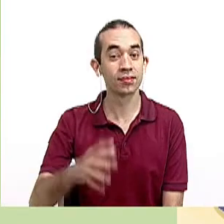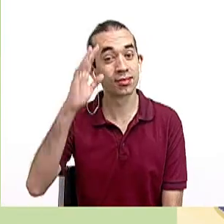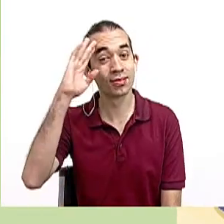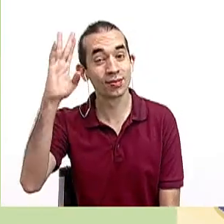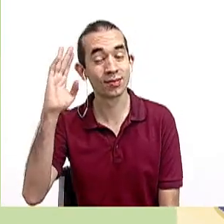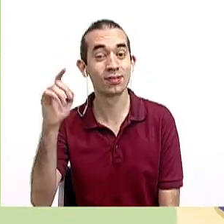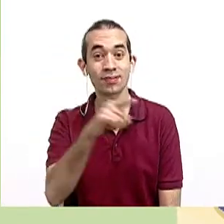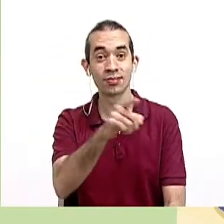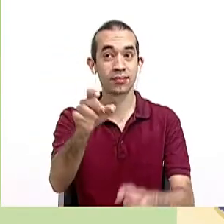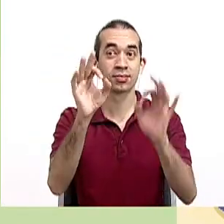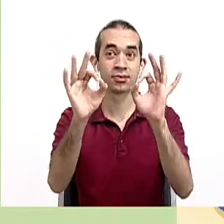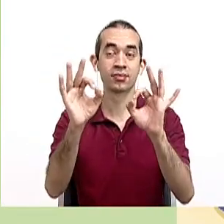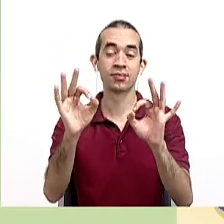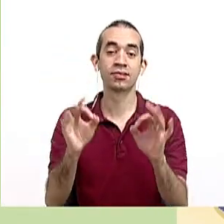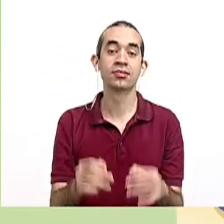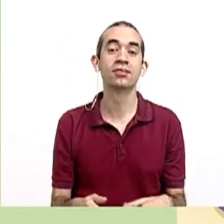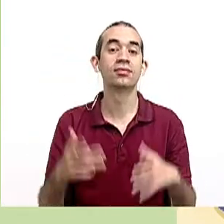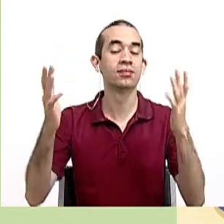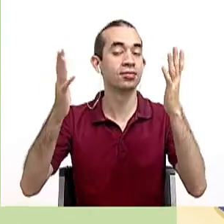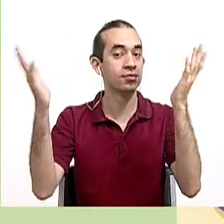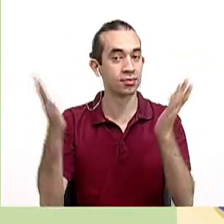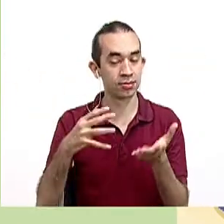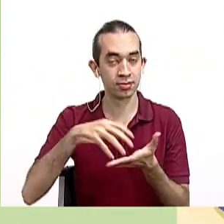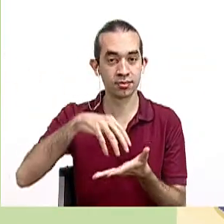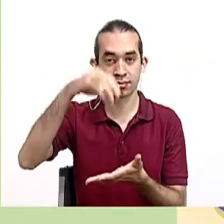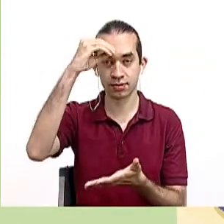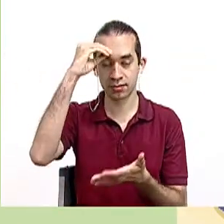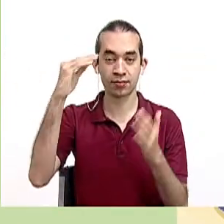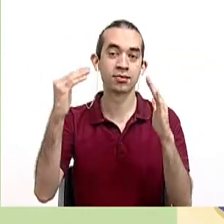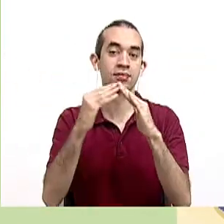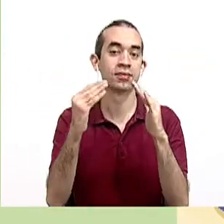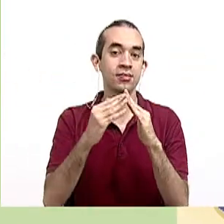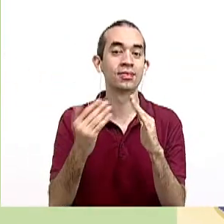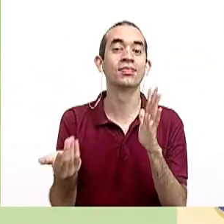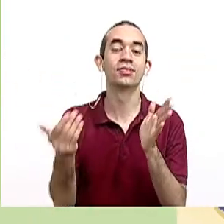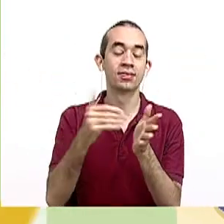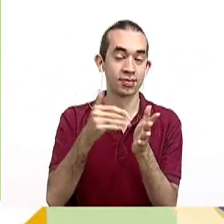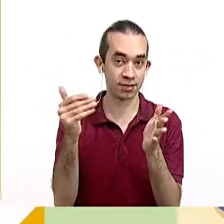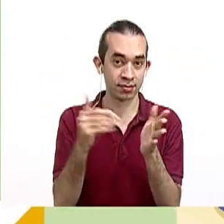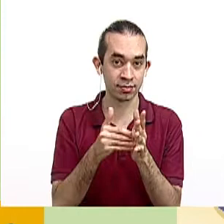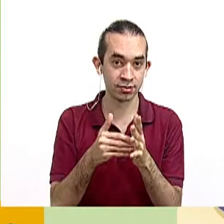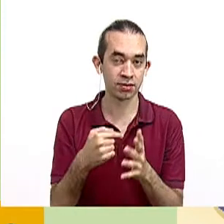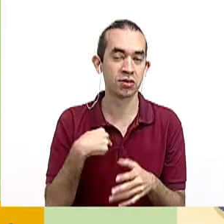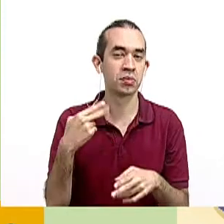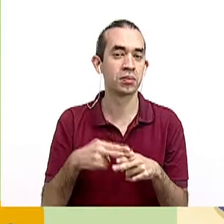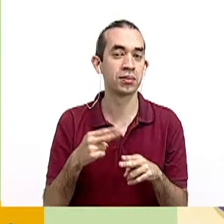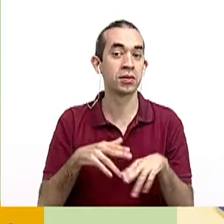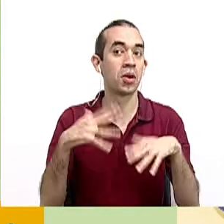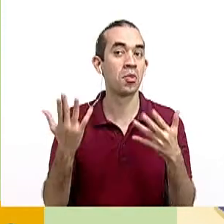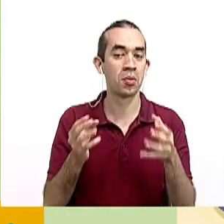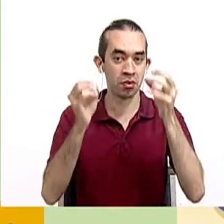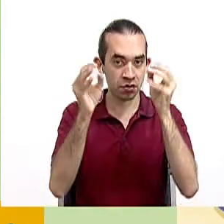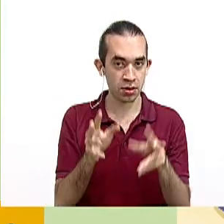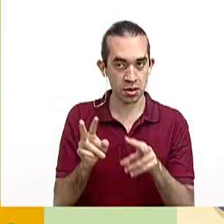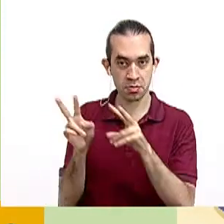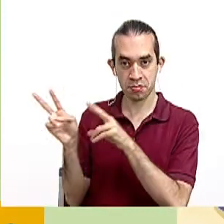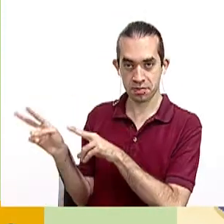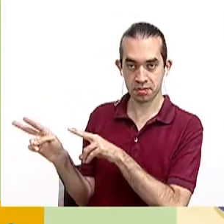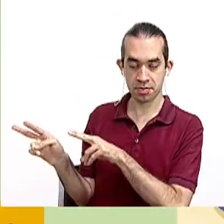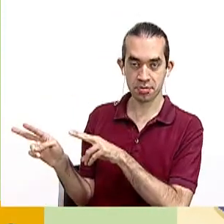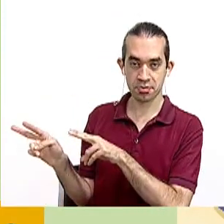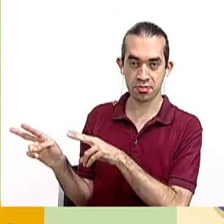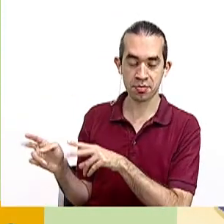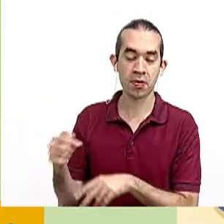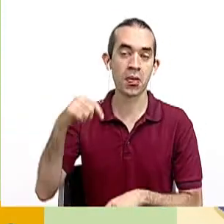Hello, how are you? Welcome to Aprendo en Casa one more time. I am teacher Laura Reales Ballestero,